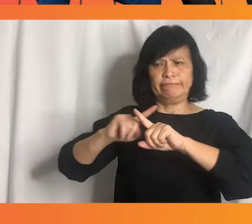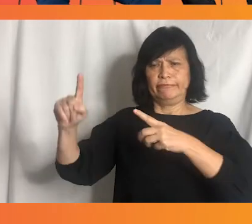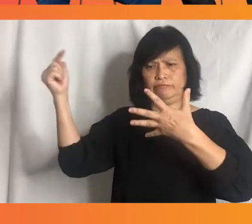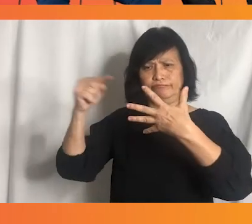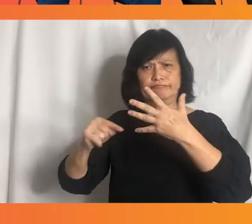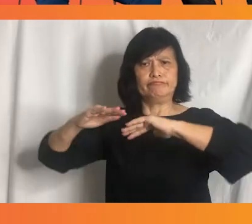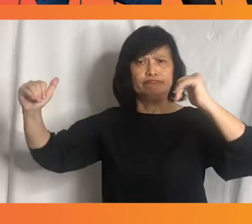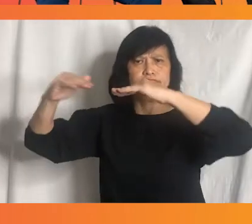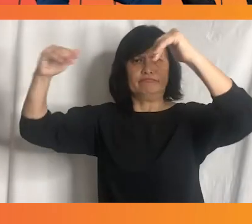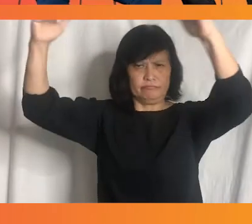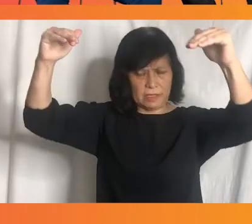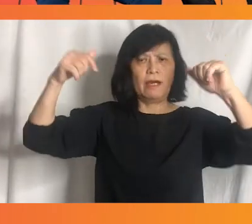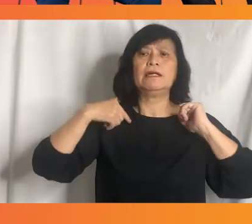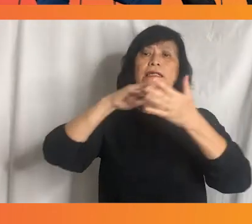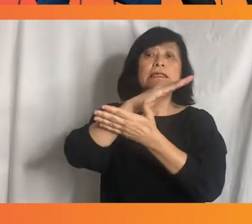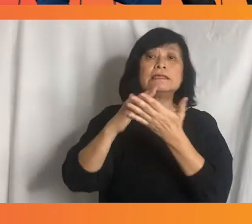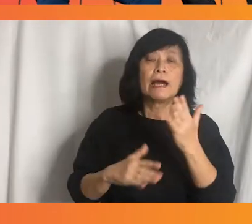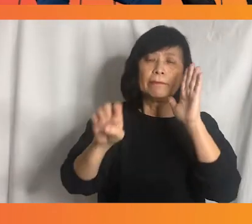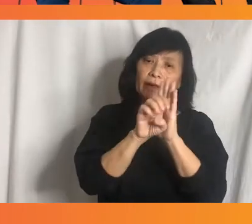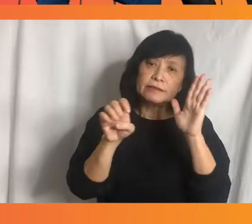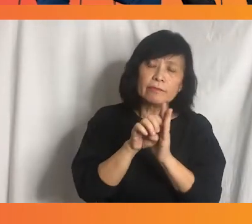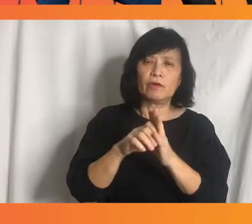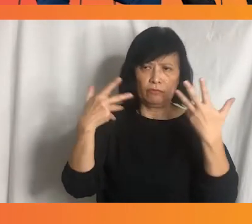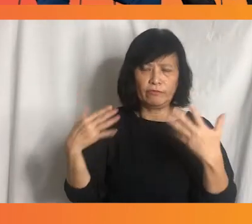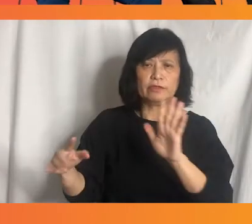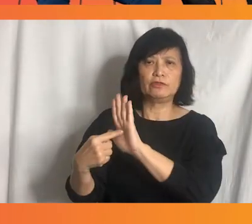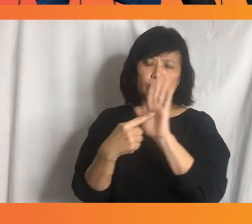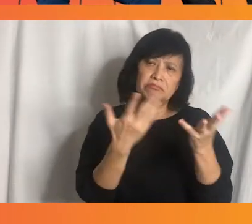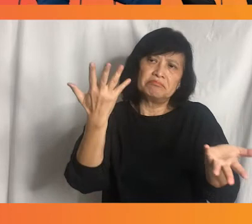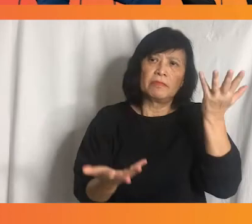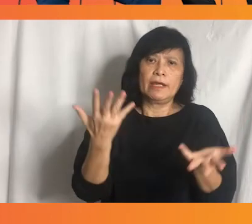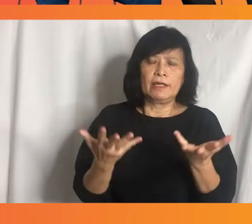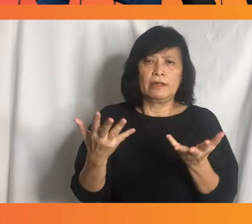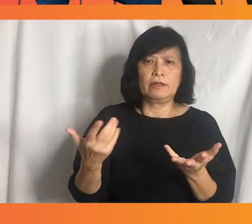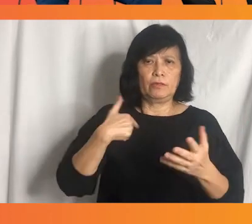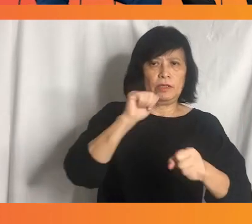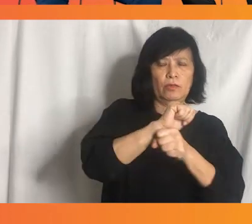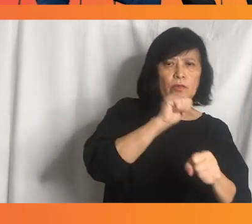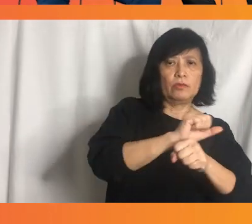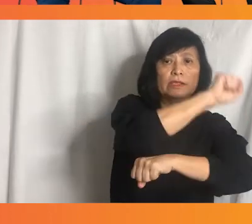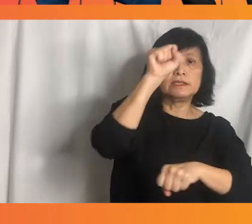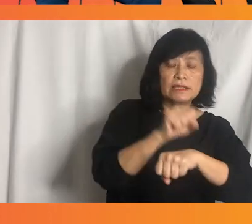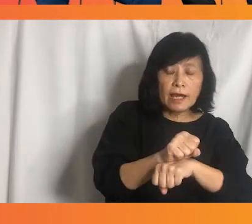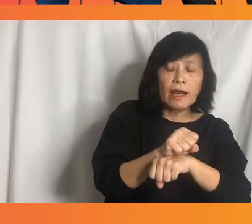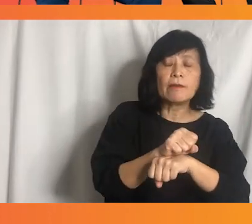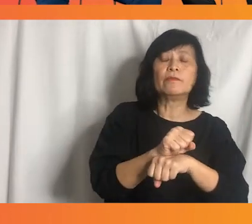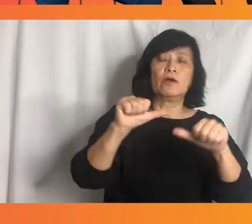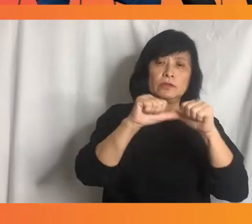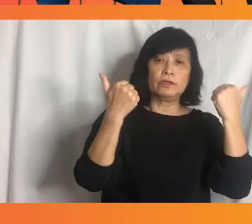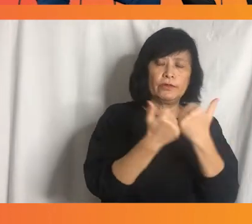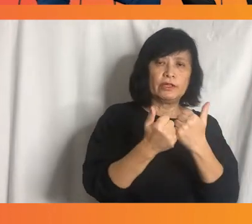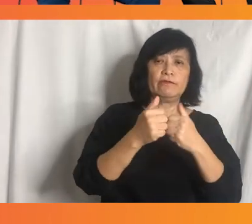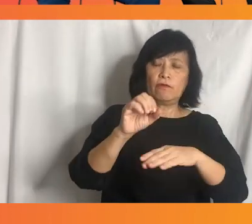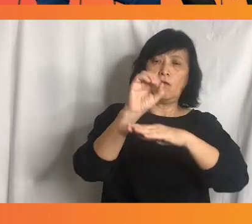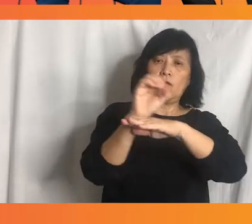in. So some examples that we have highlighted here can include, we worked with Singapore Association of Occupational Therapists